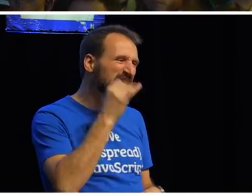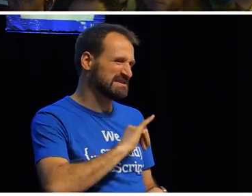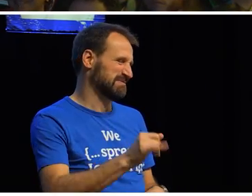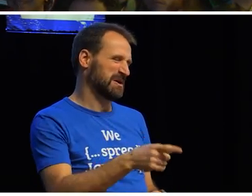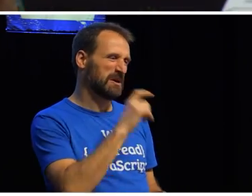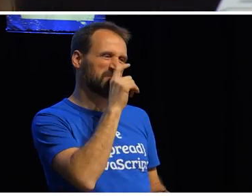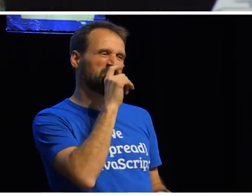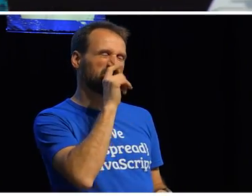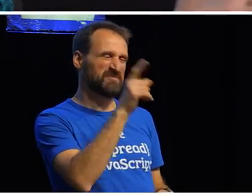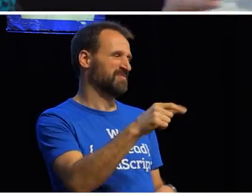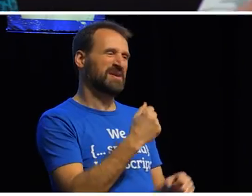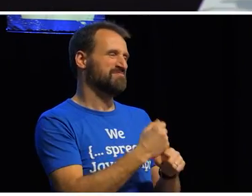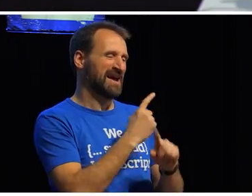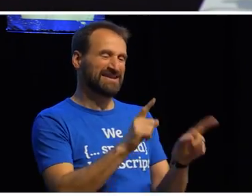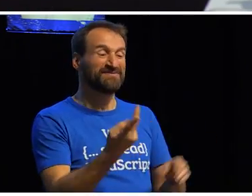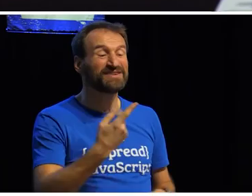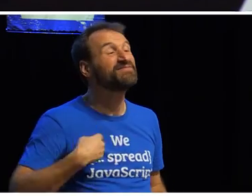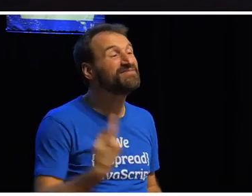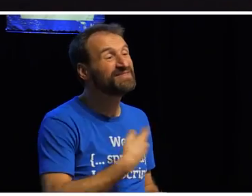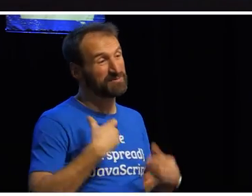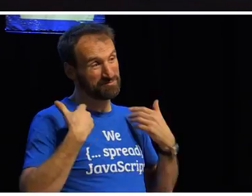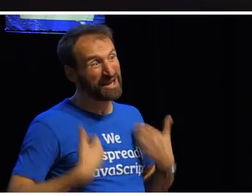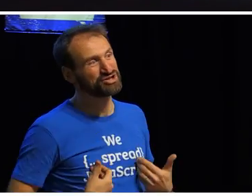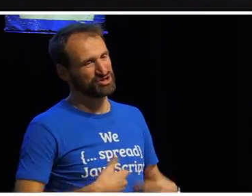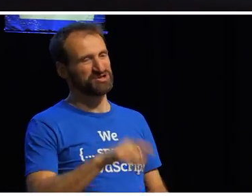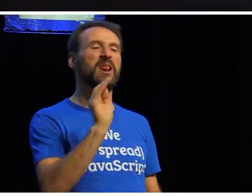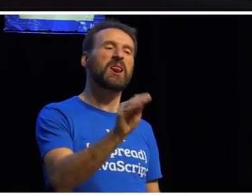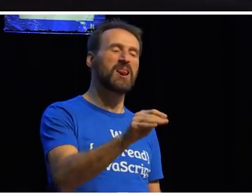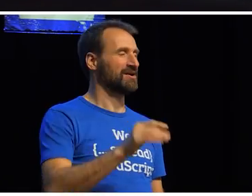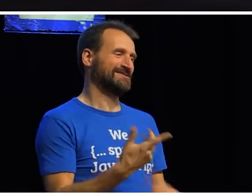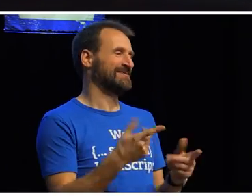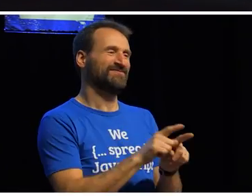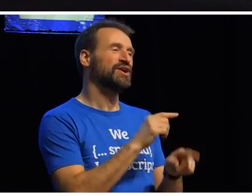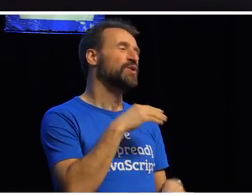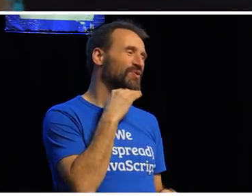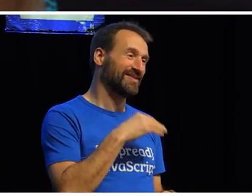really do what we say. Humans say what to do. So it's not like dogs.